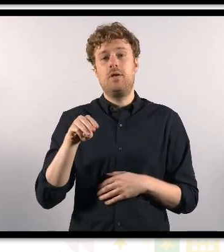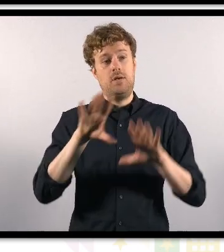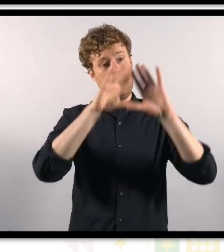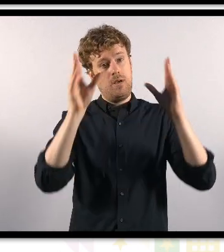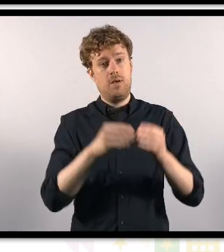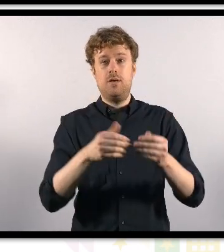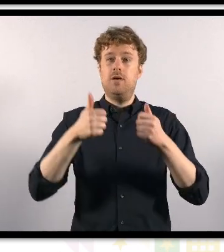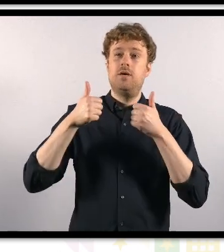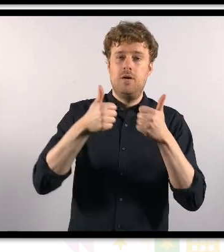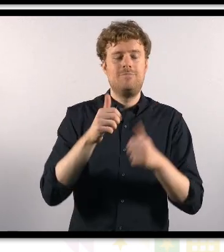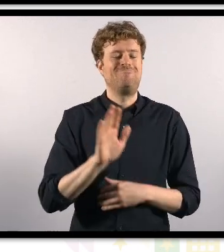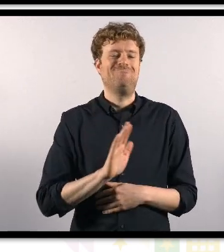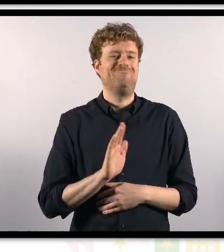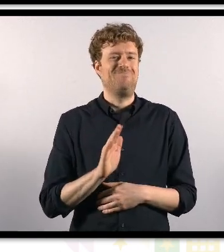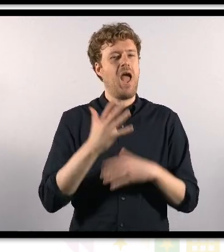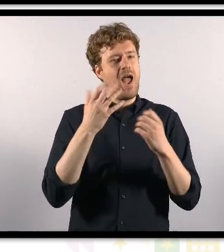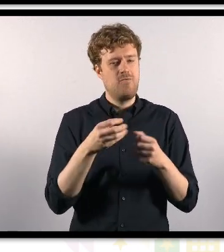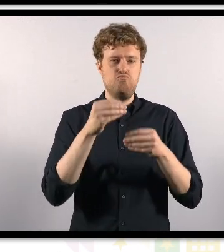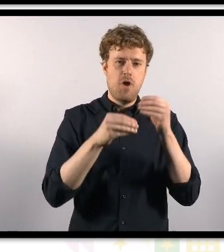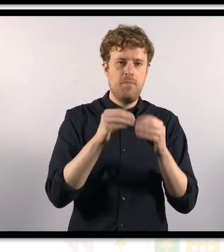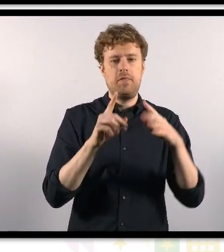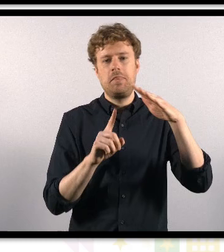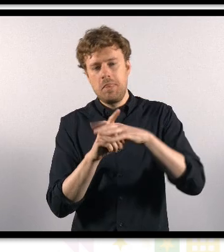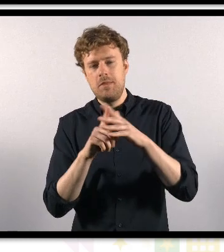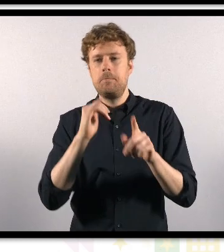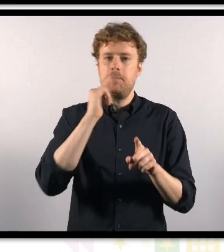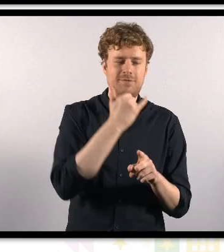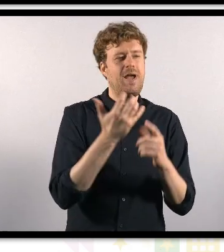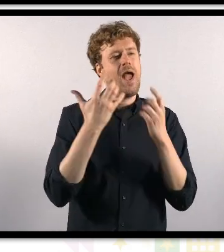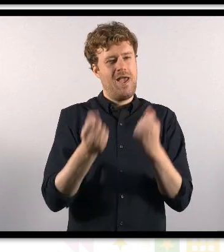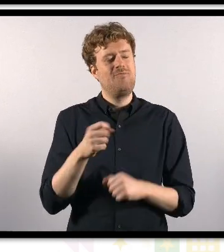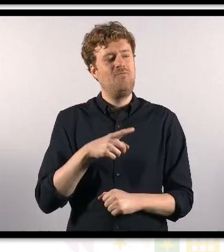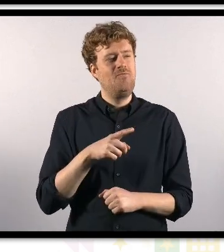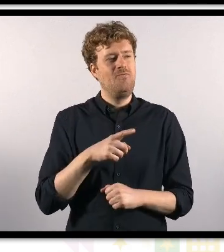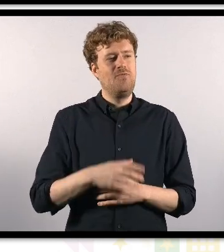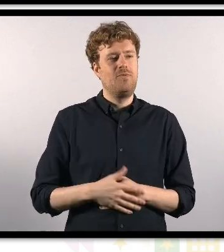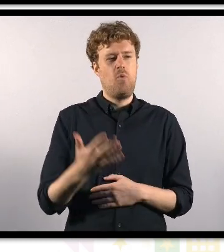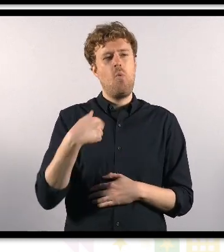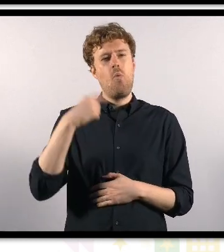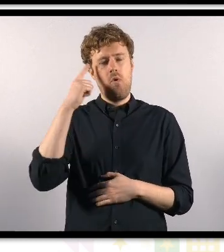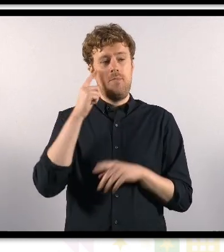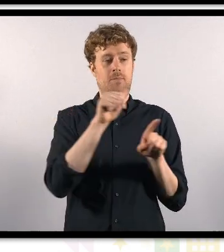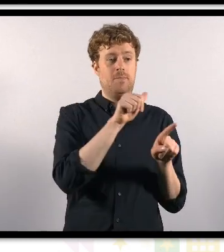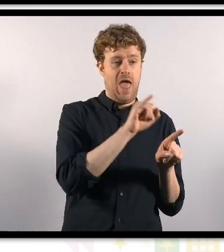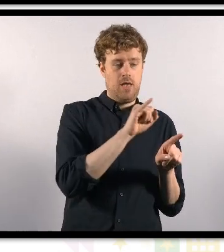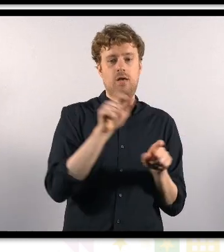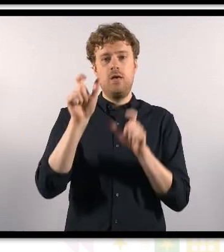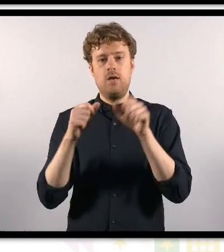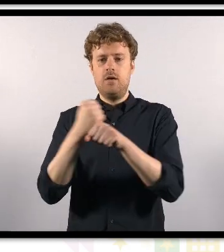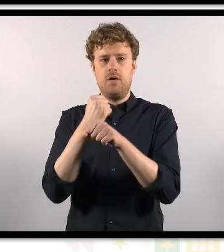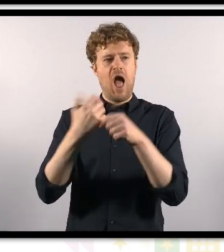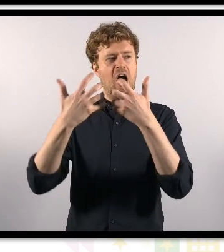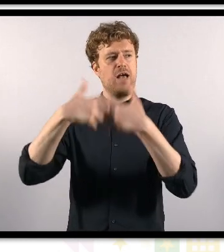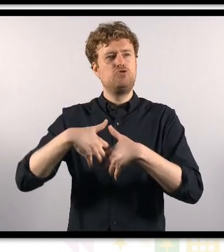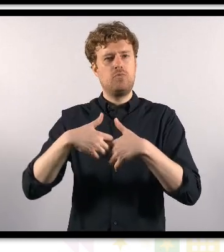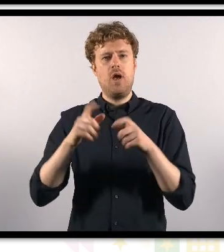to use both AI and engineering for their strengths, and combining their strengths will help us achieve something that is truly